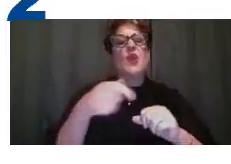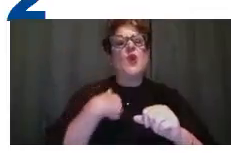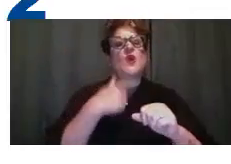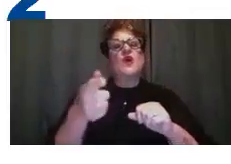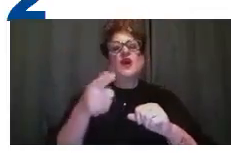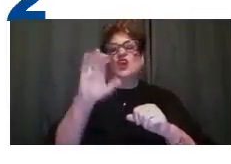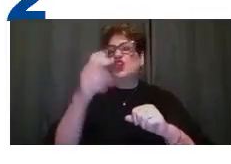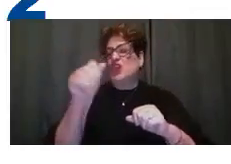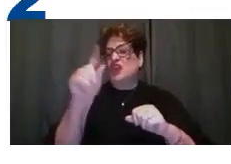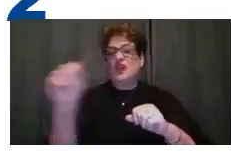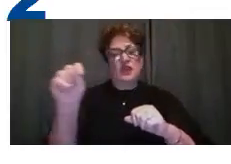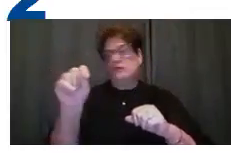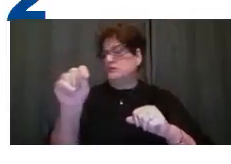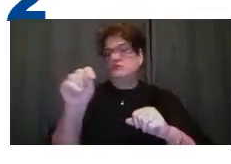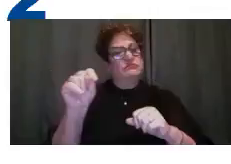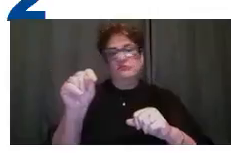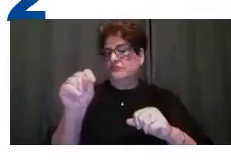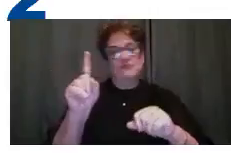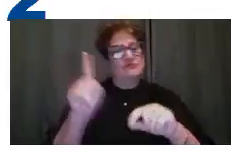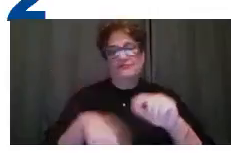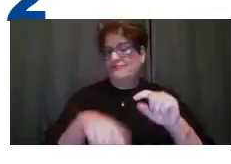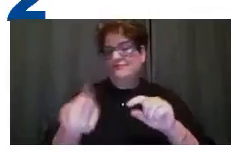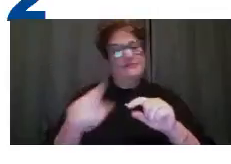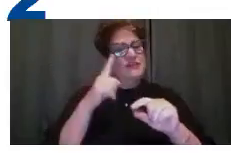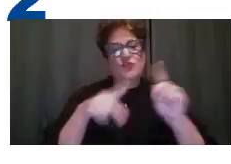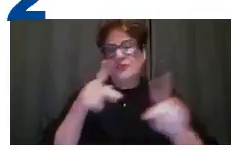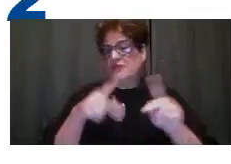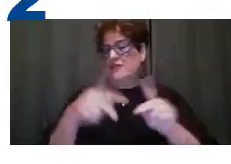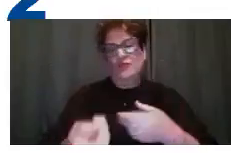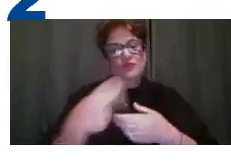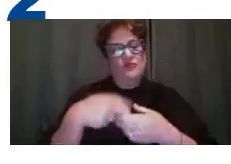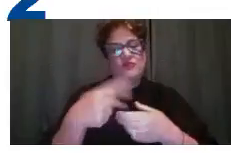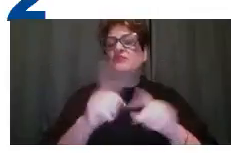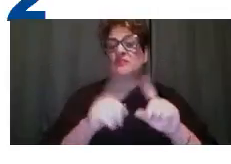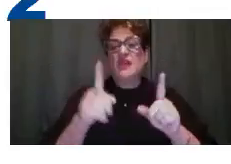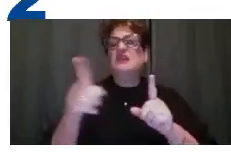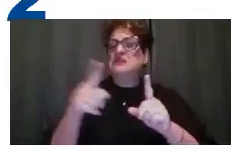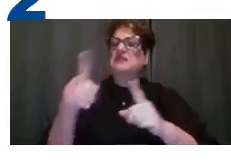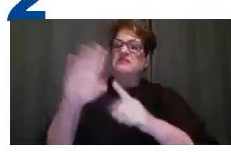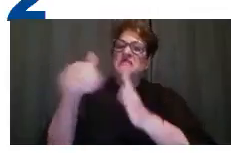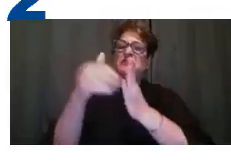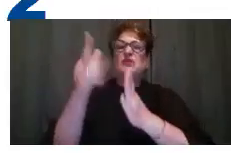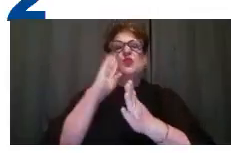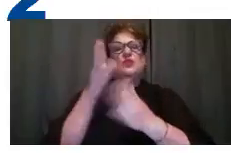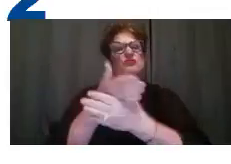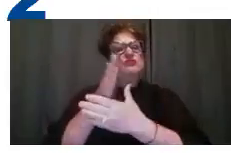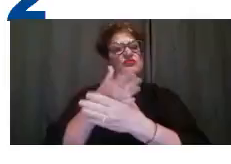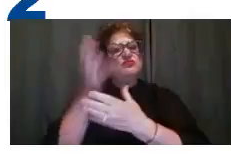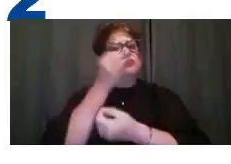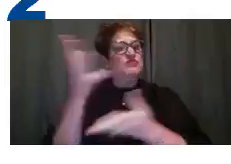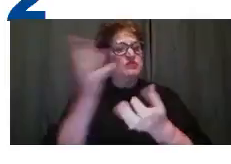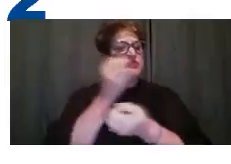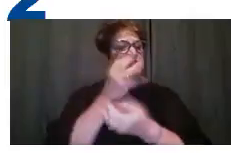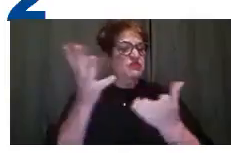chat is not activated for attendees. However, presenters will be sharing some information through the chat during the